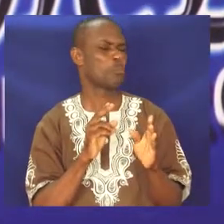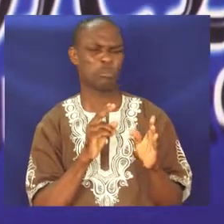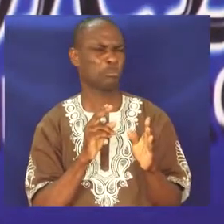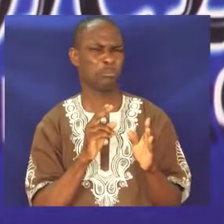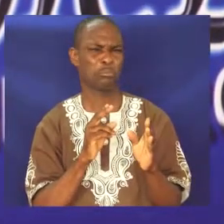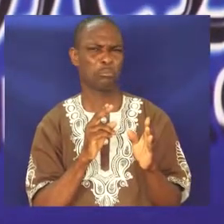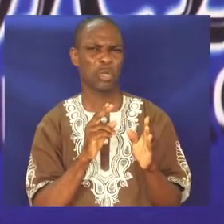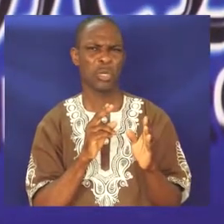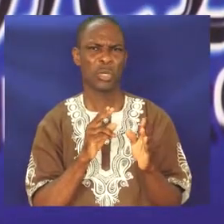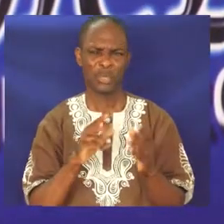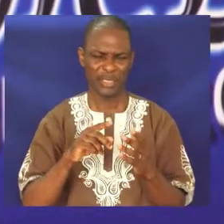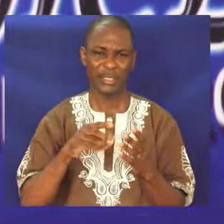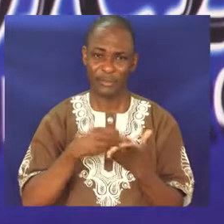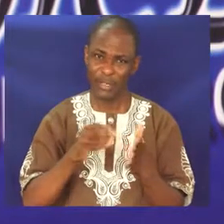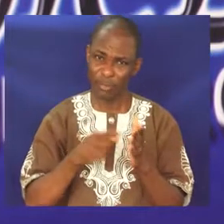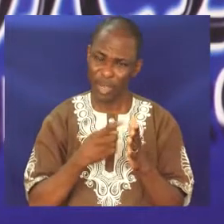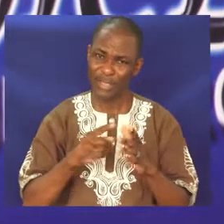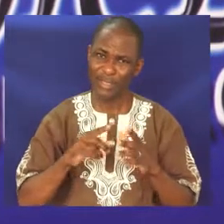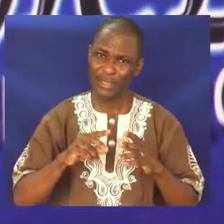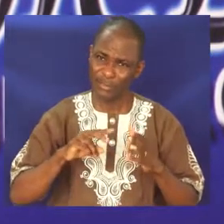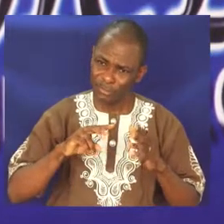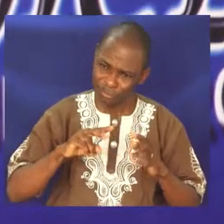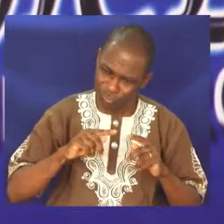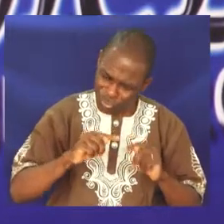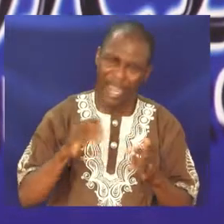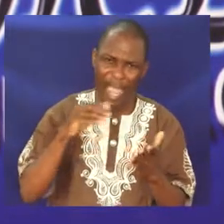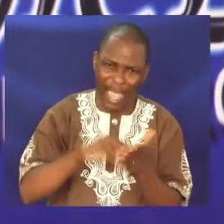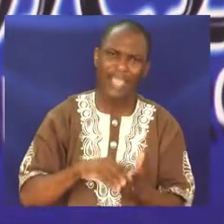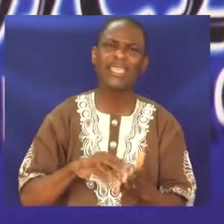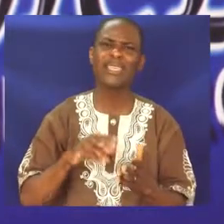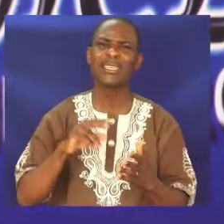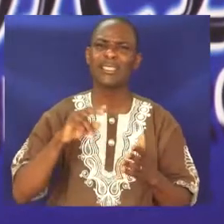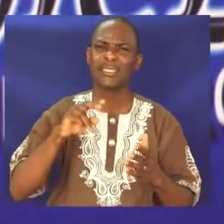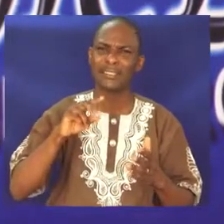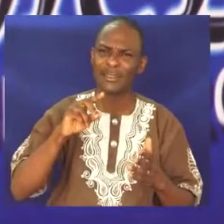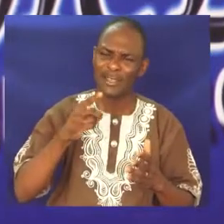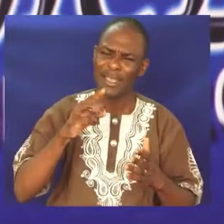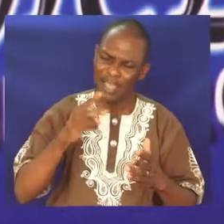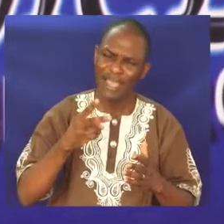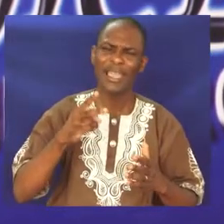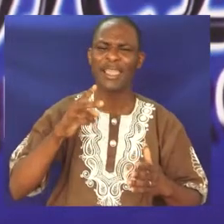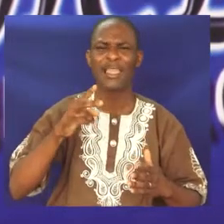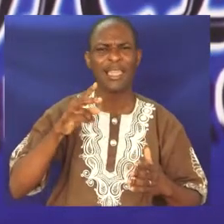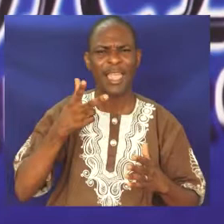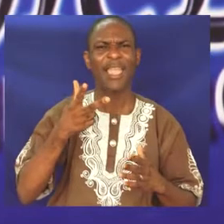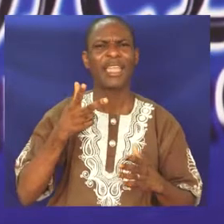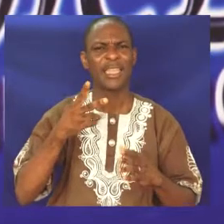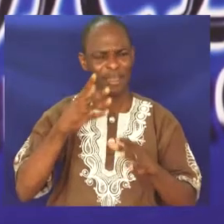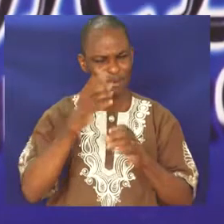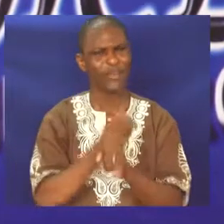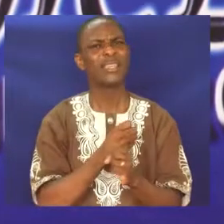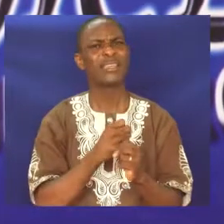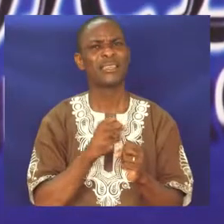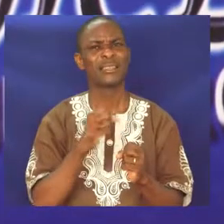na ebu gana ebe no ye se empani anim ye ko no he emprensa abam e wo na na kufu ado mrafo pa